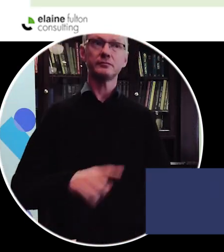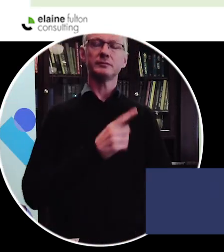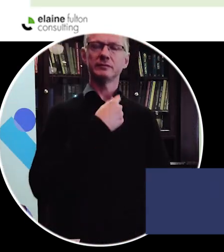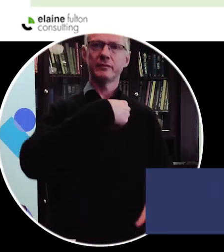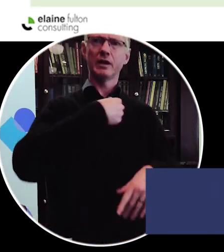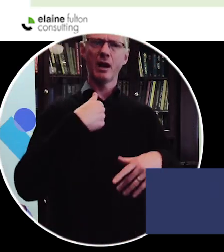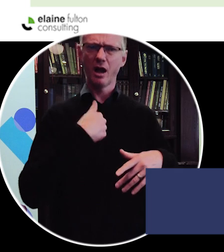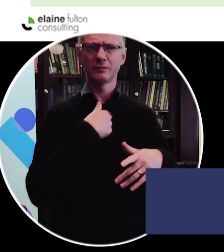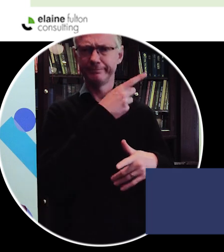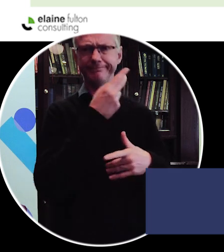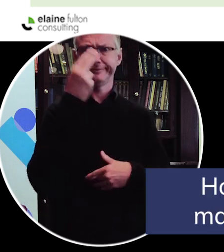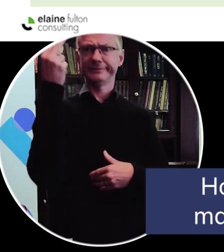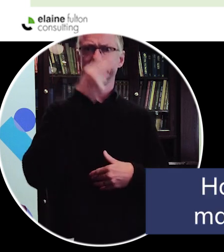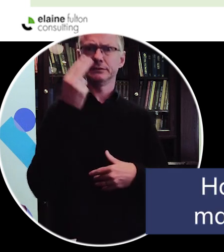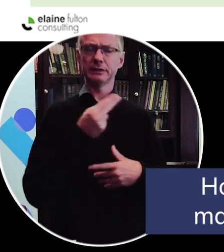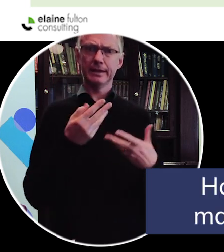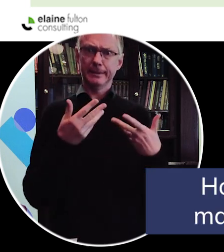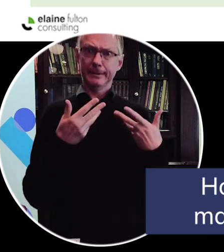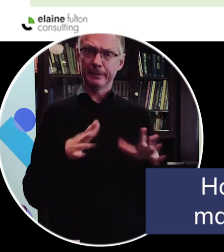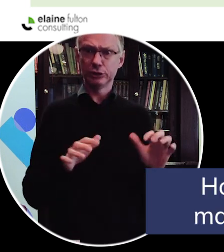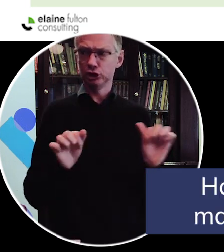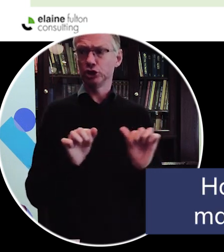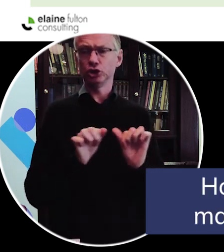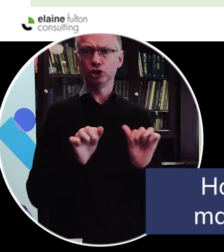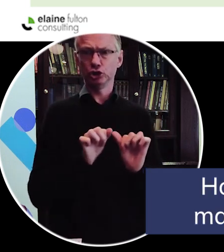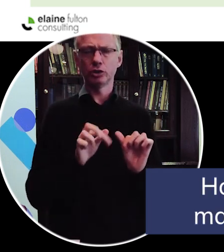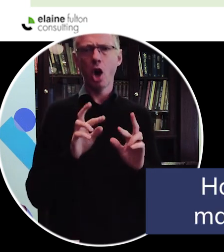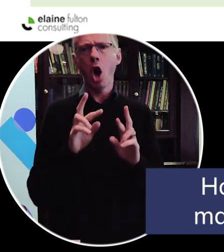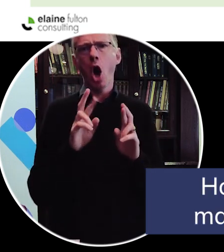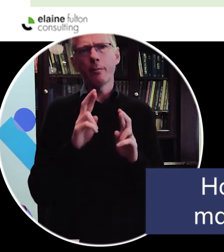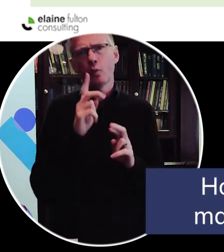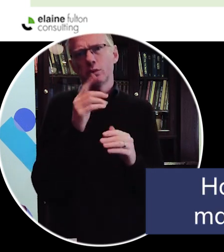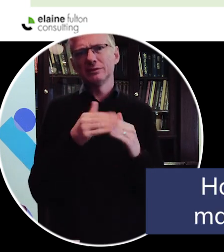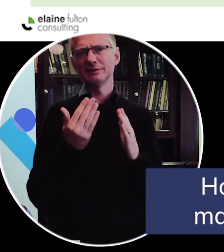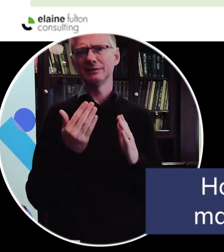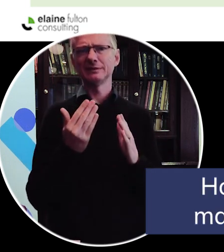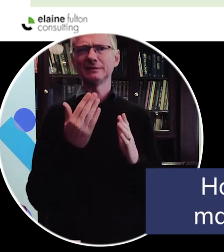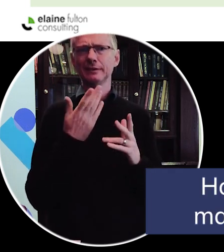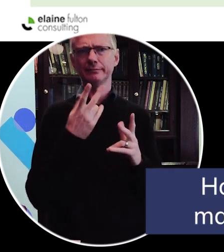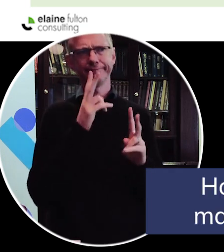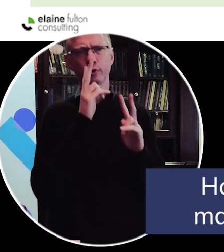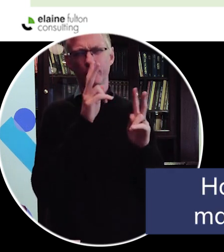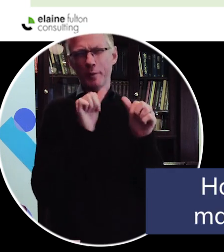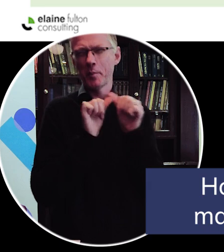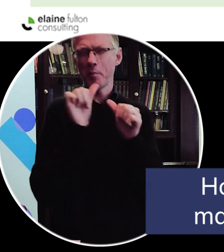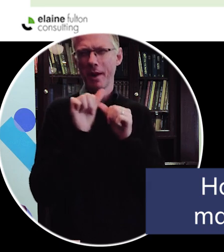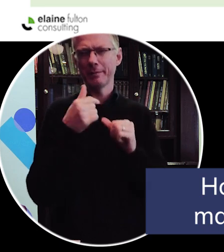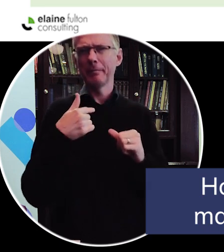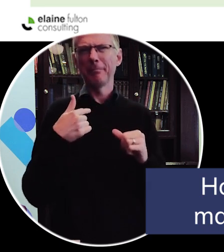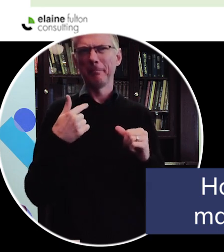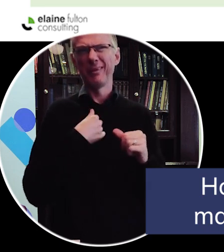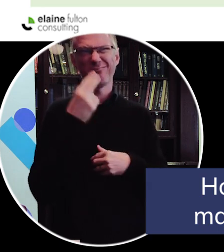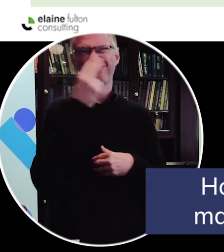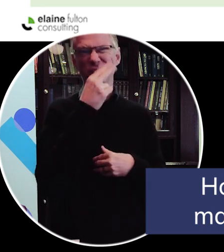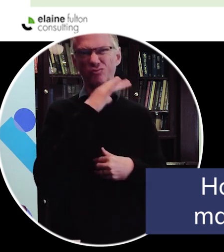this, it's not been designed, so it doesn't look, I'm sure, hopefully one day it will look a bit better than I've managed to do it. But this